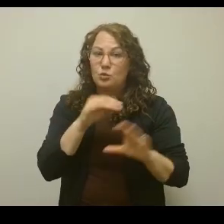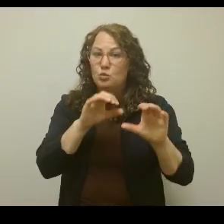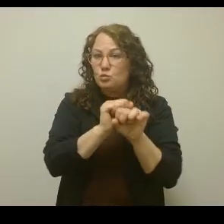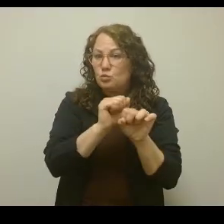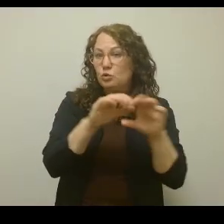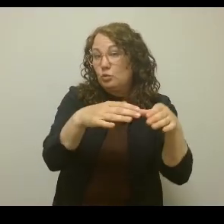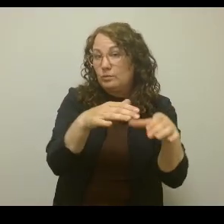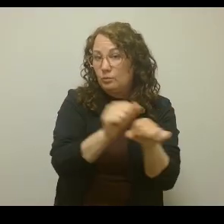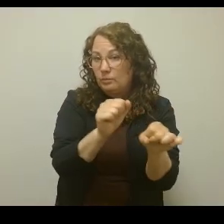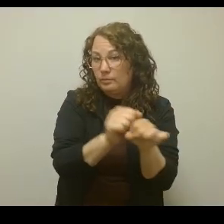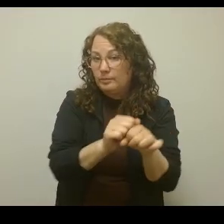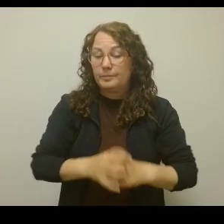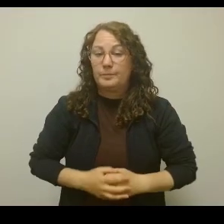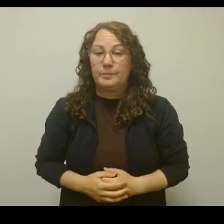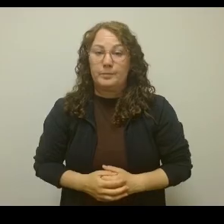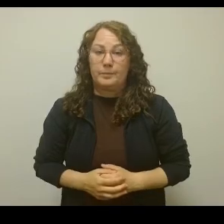work